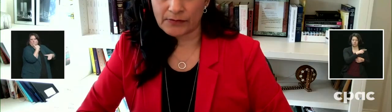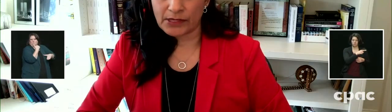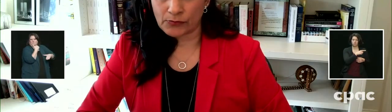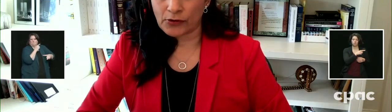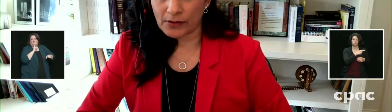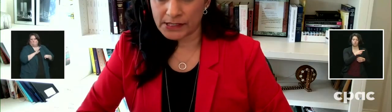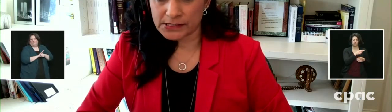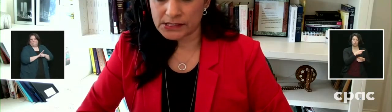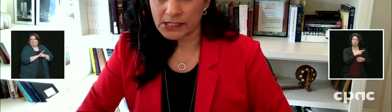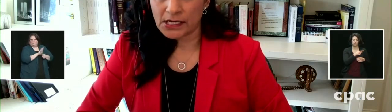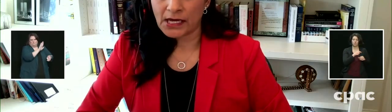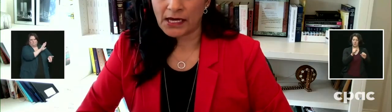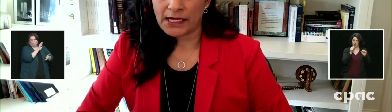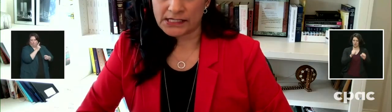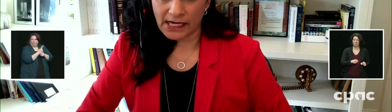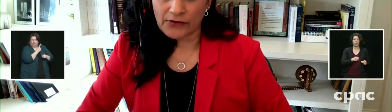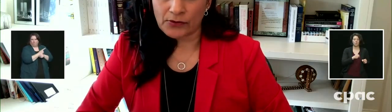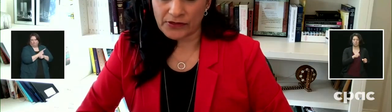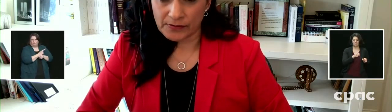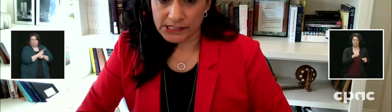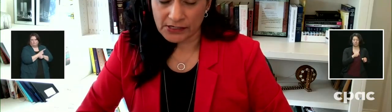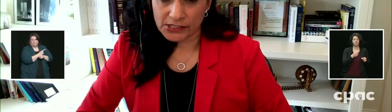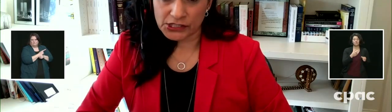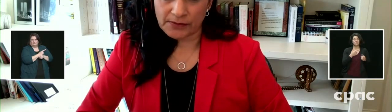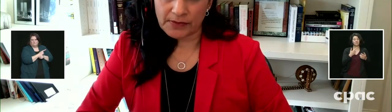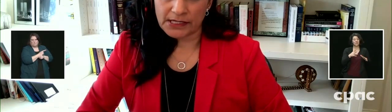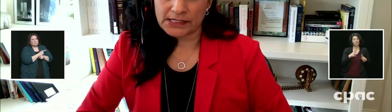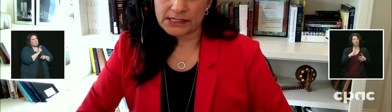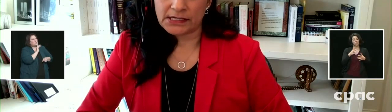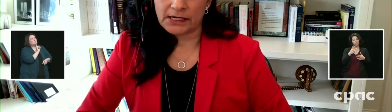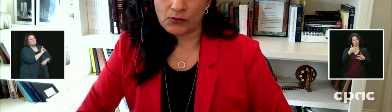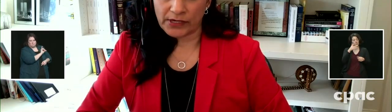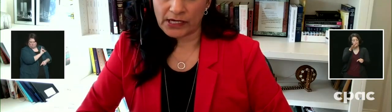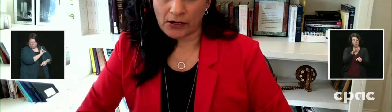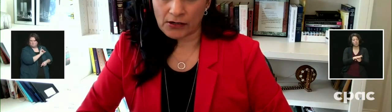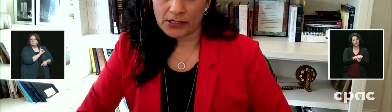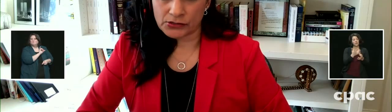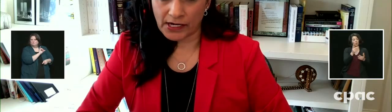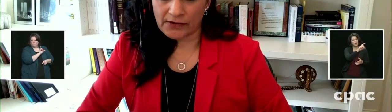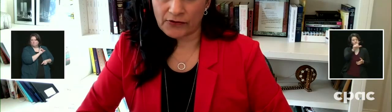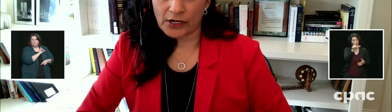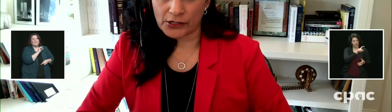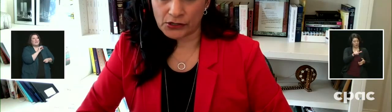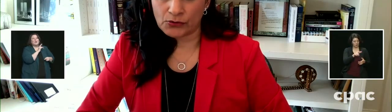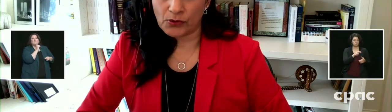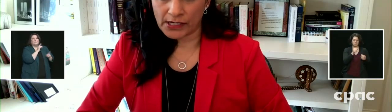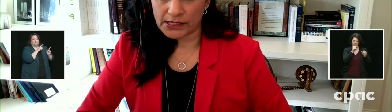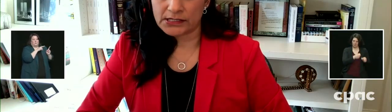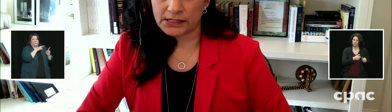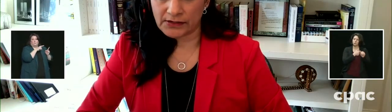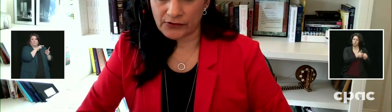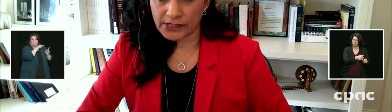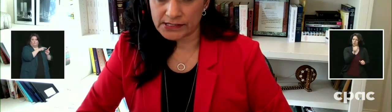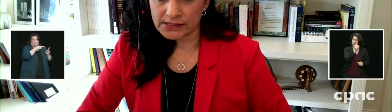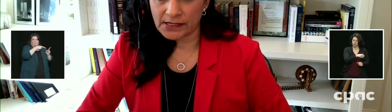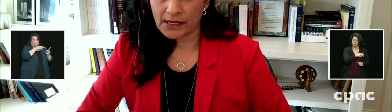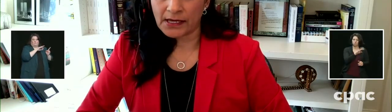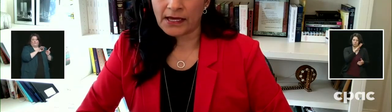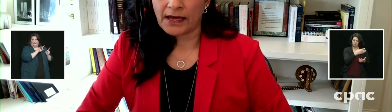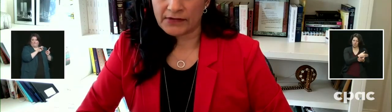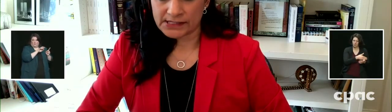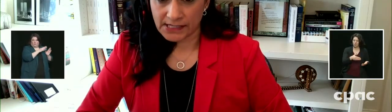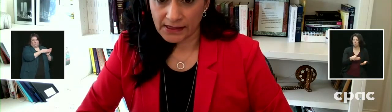that had been promised. And together with the Moderna shipment, we are on track for our Q1